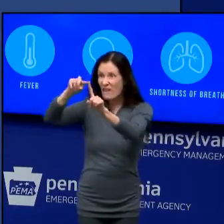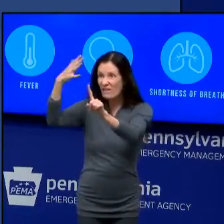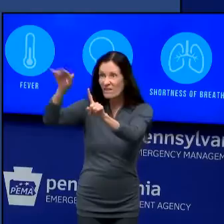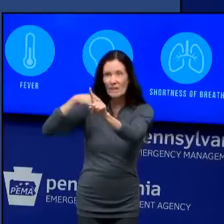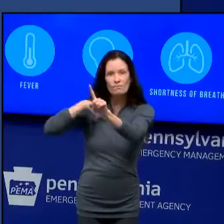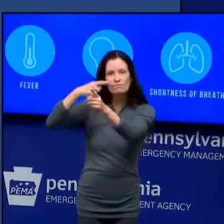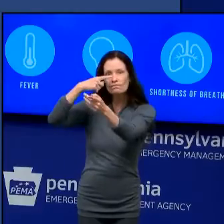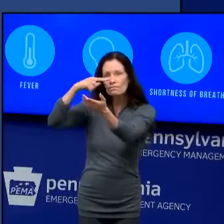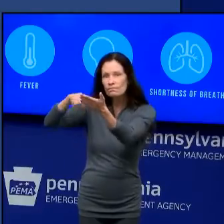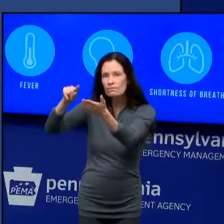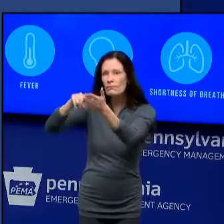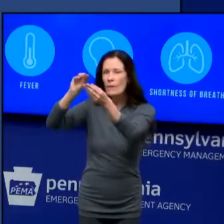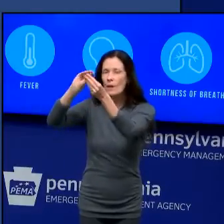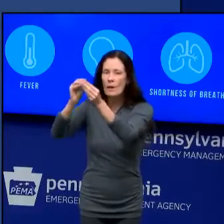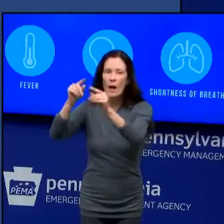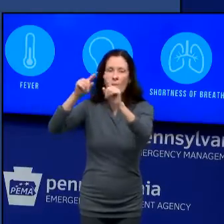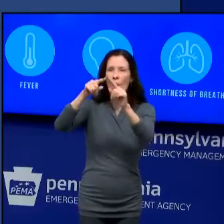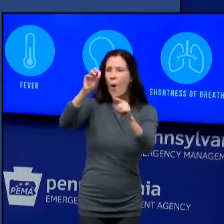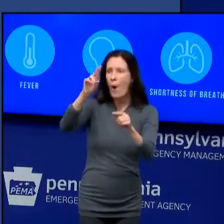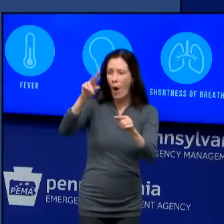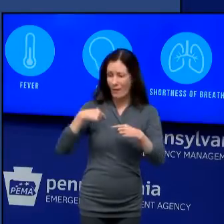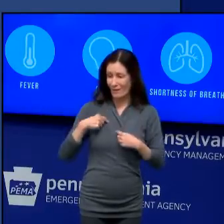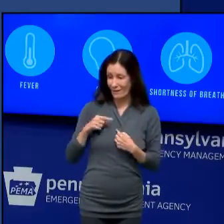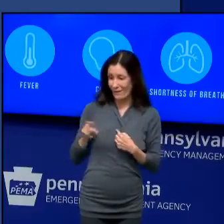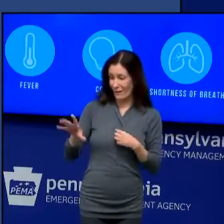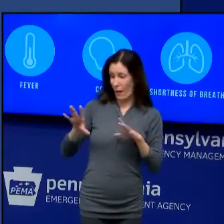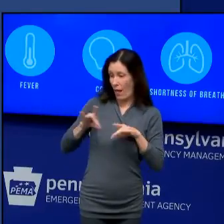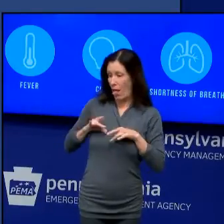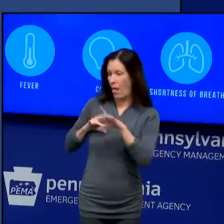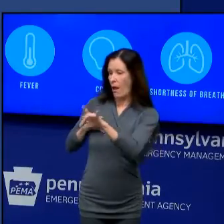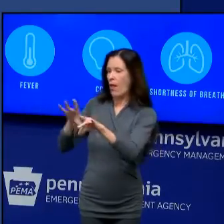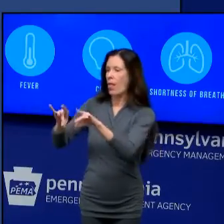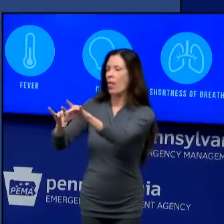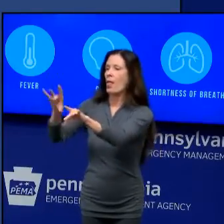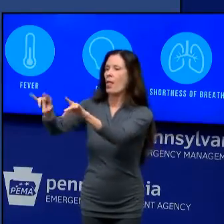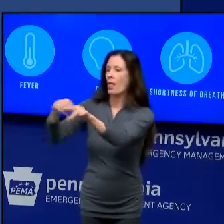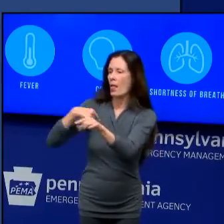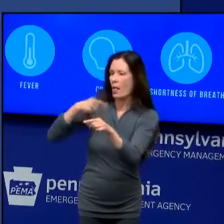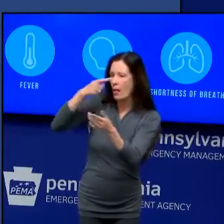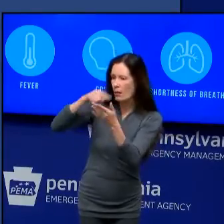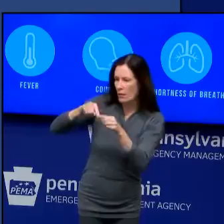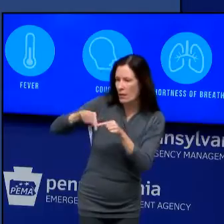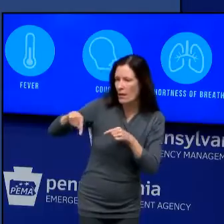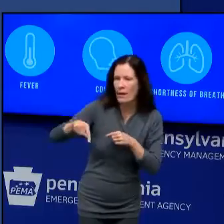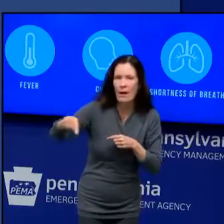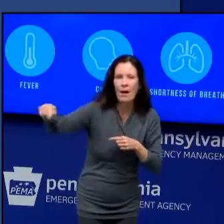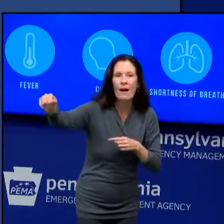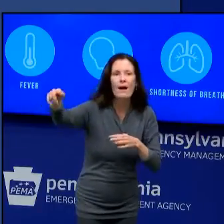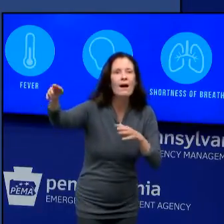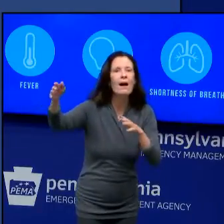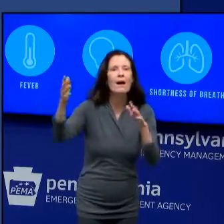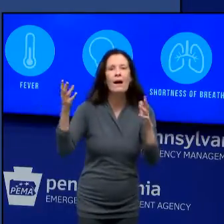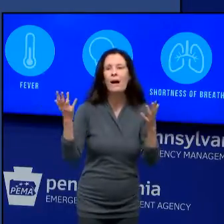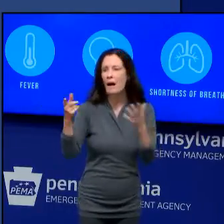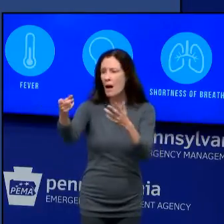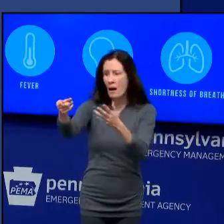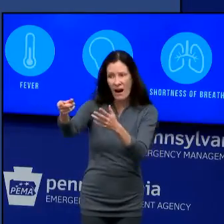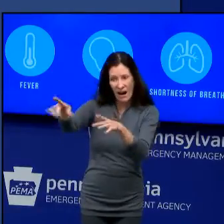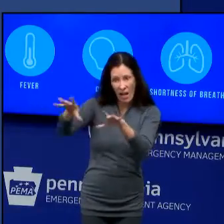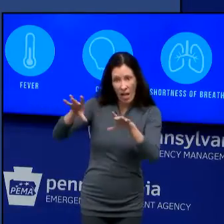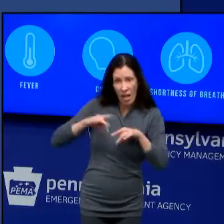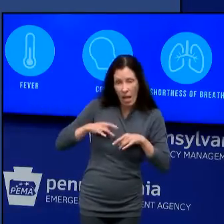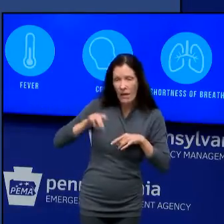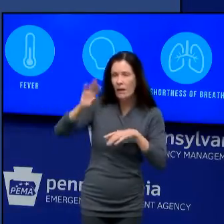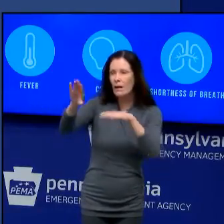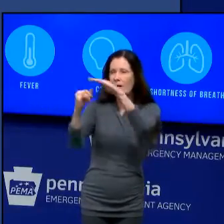those individuals, and so and then doing appropriate isolation and quarantine. We are